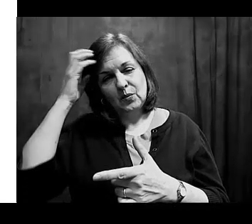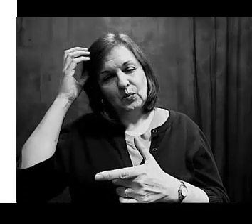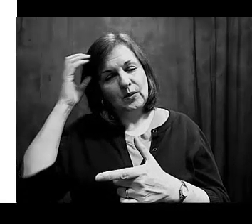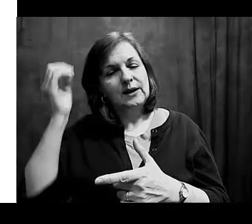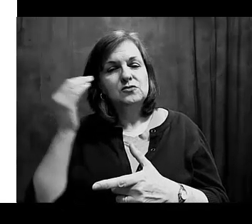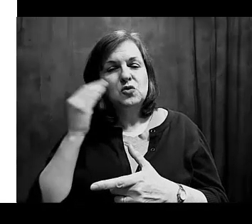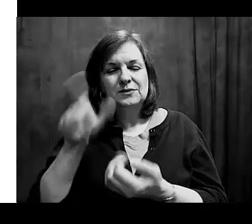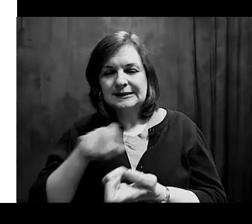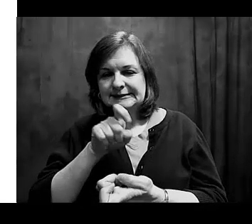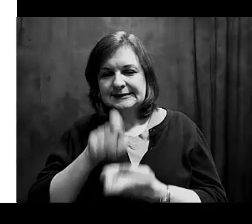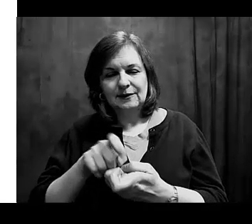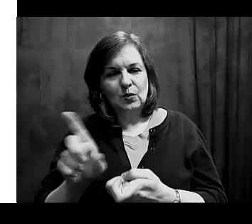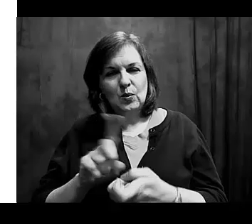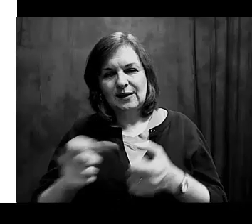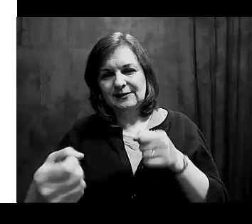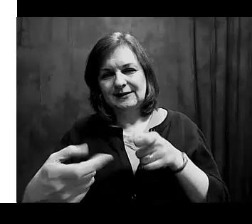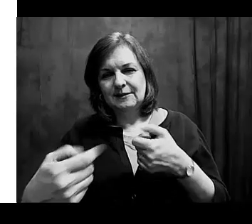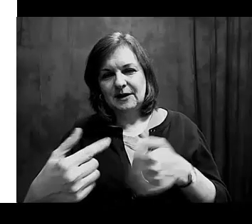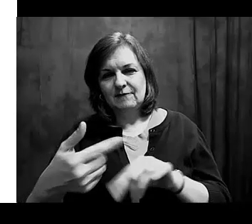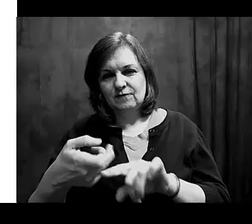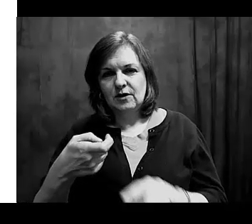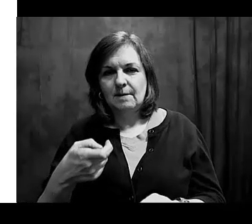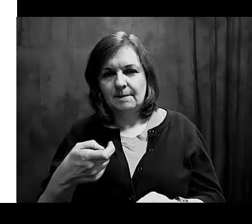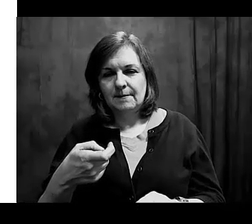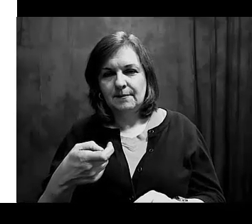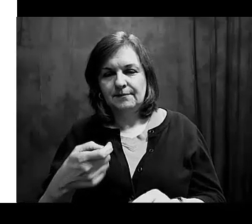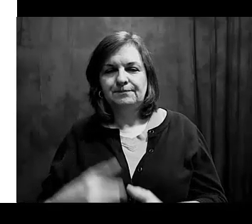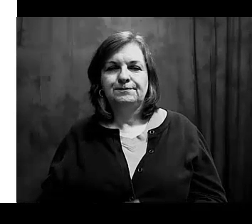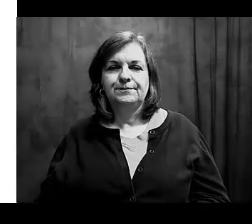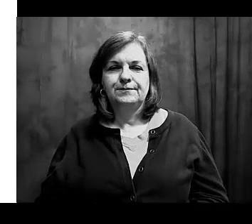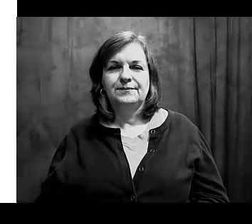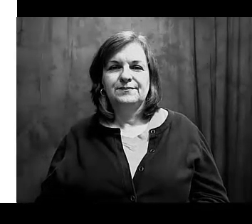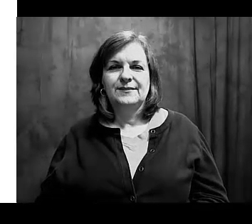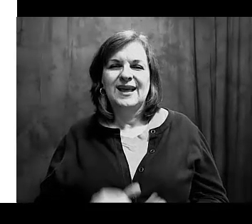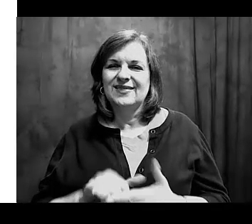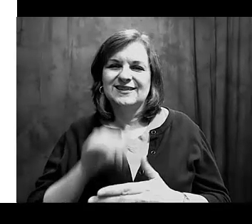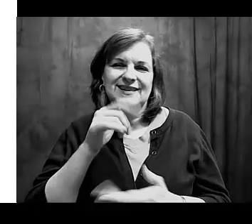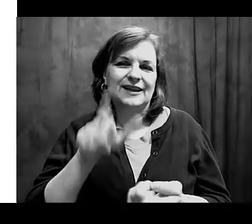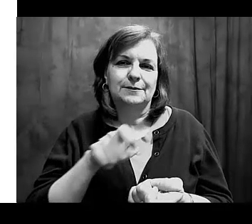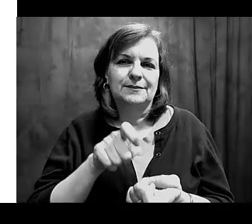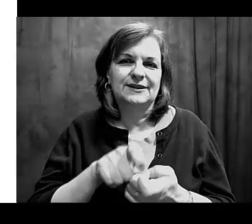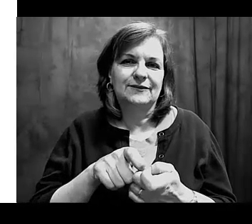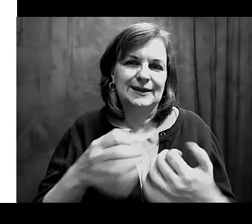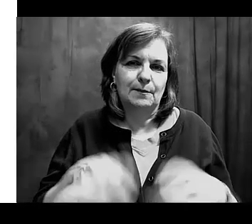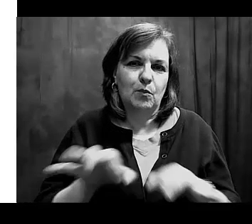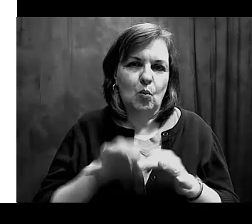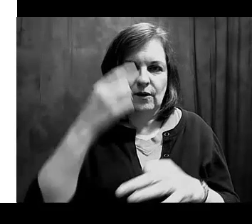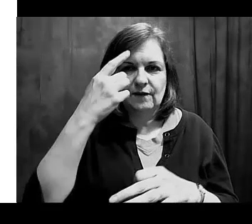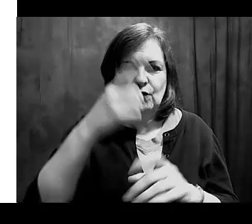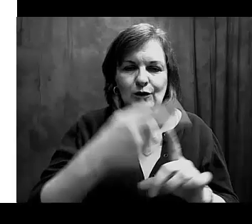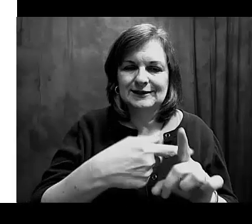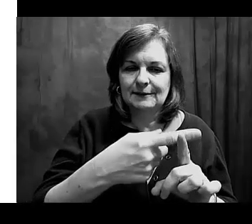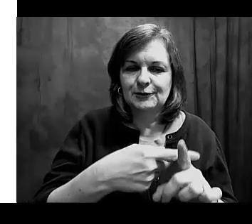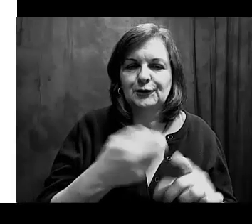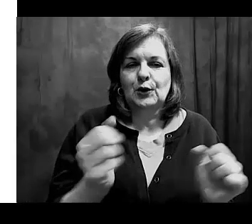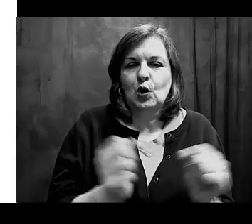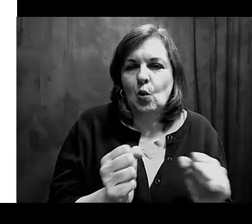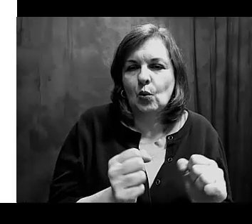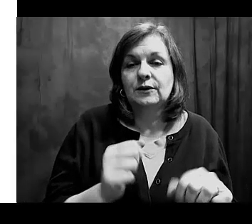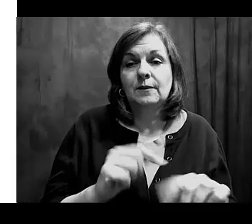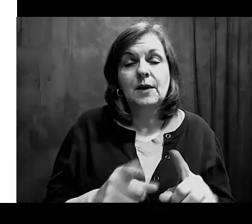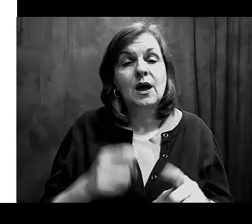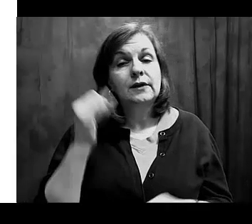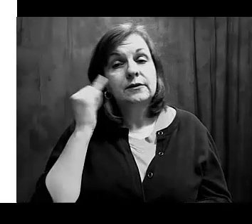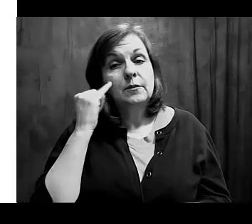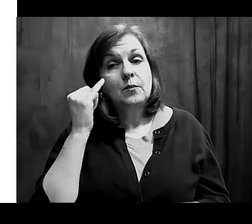in locating the actual point of stimulus. This is less important for things like temperature and cold and